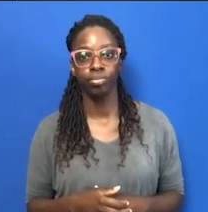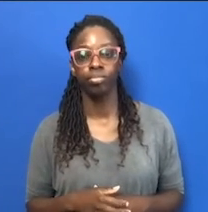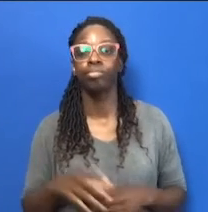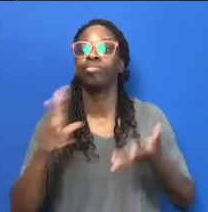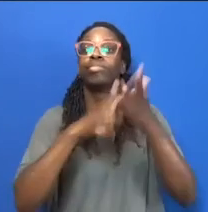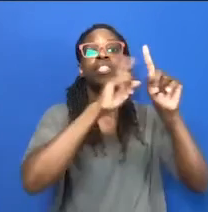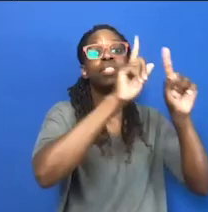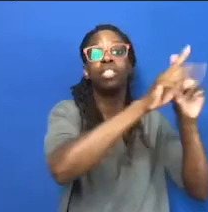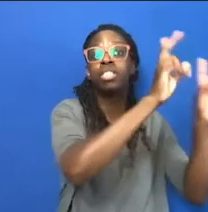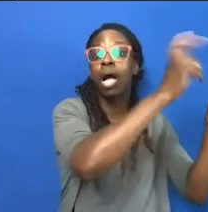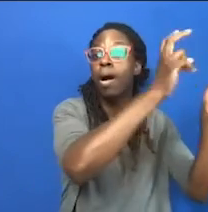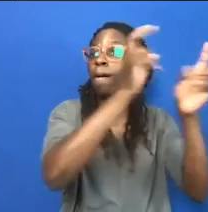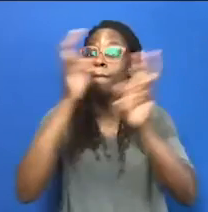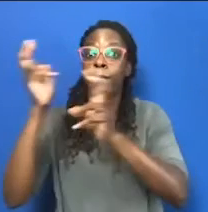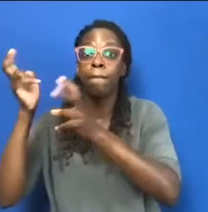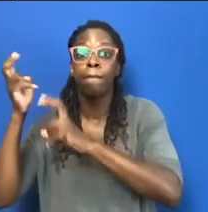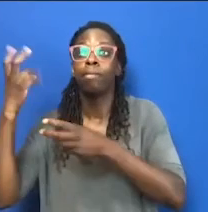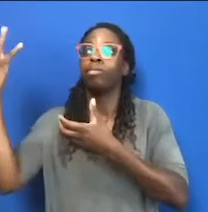and problem-solving way.